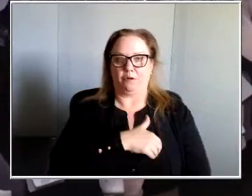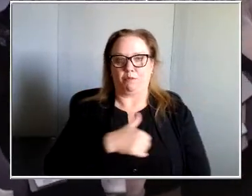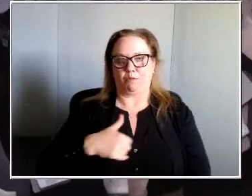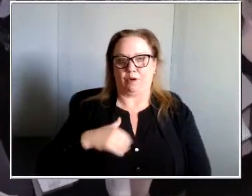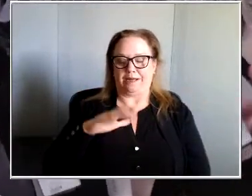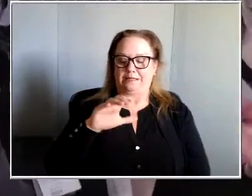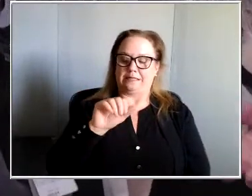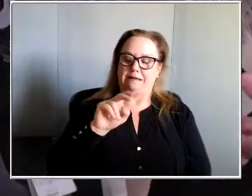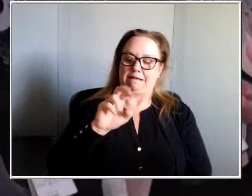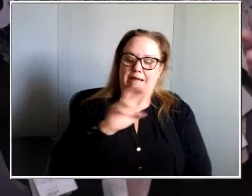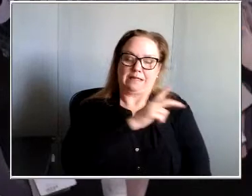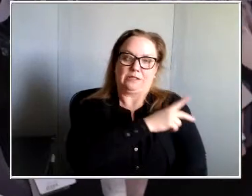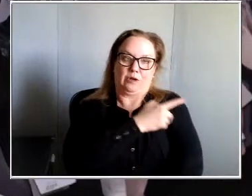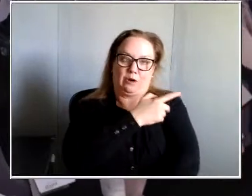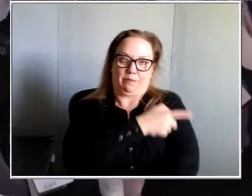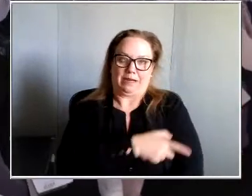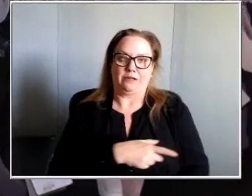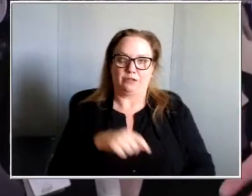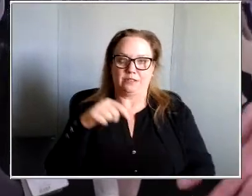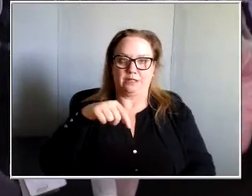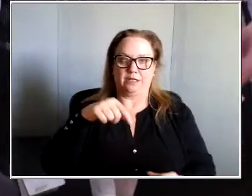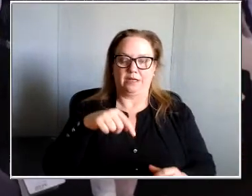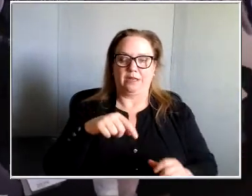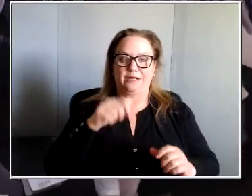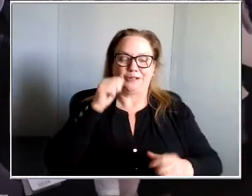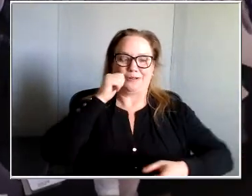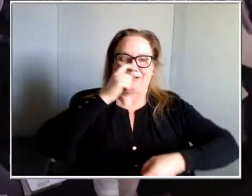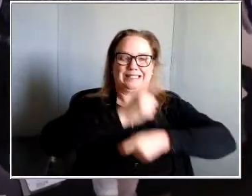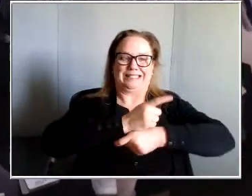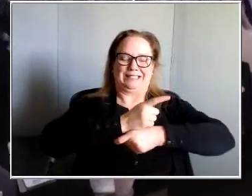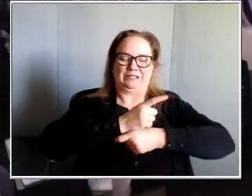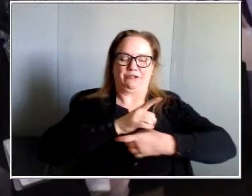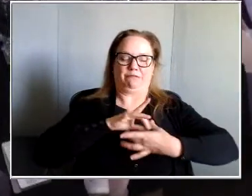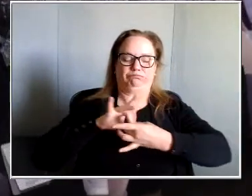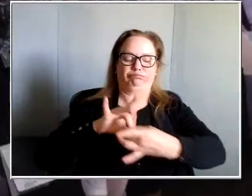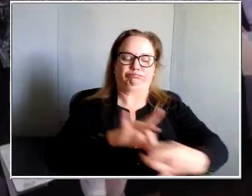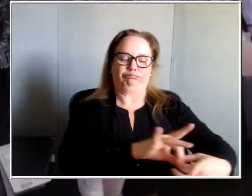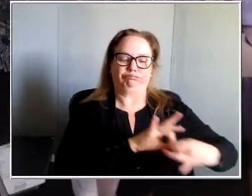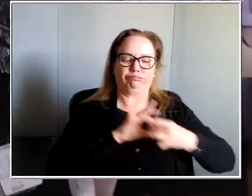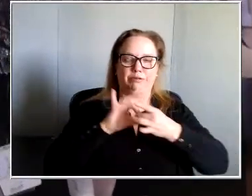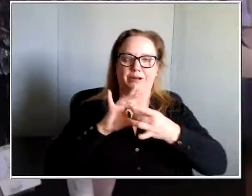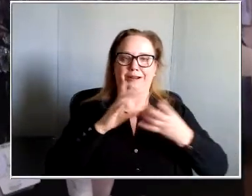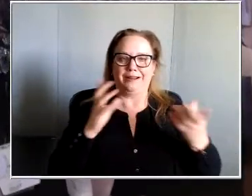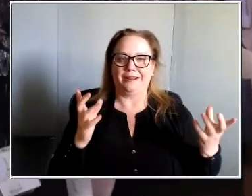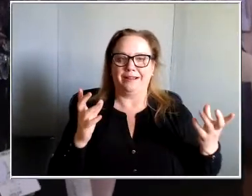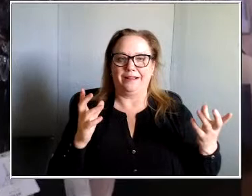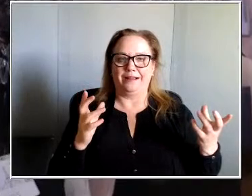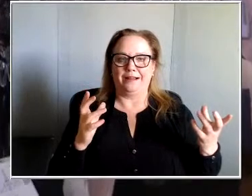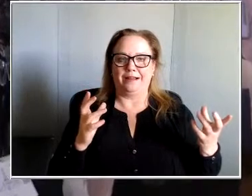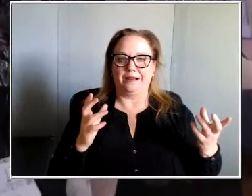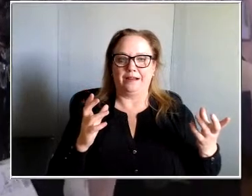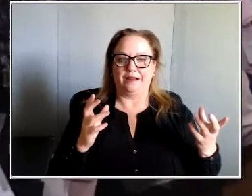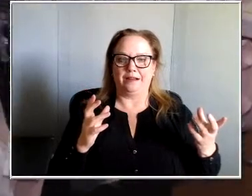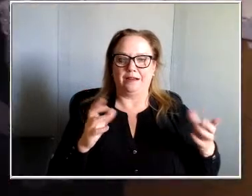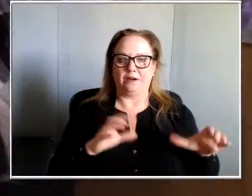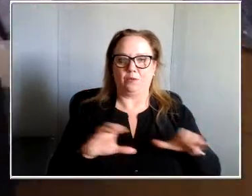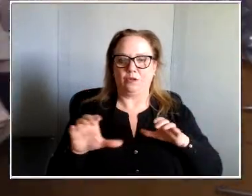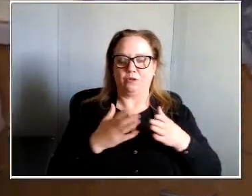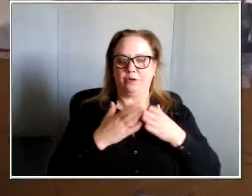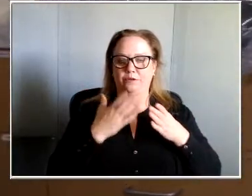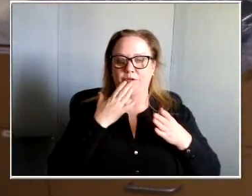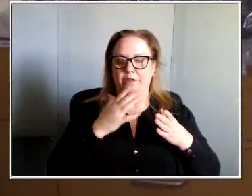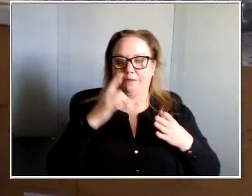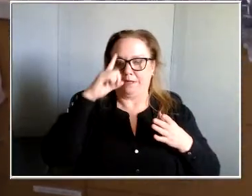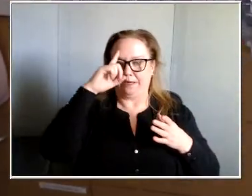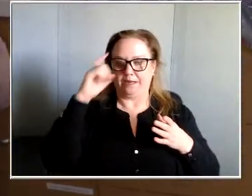so right away there is a sisterhood and we connect. And I know that we're doing good because,